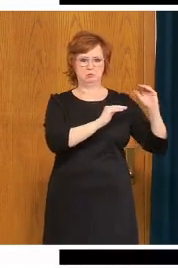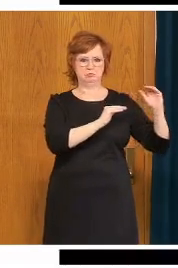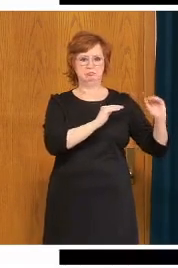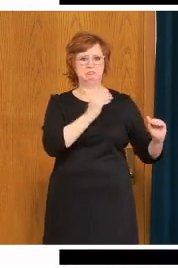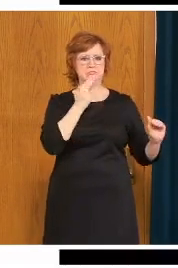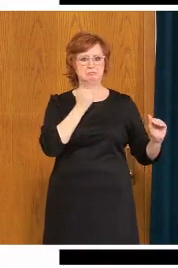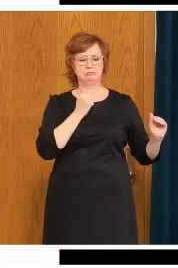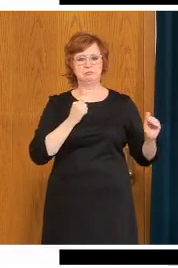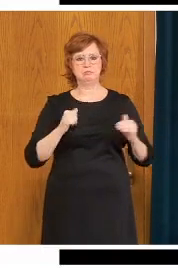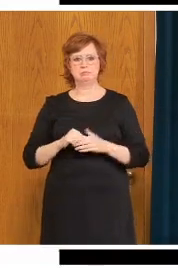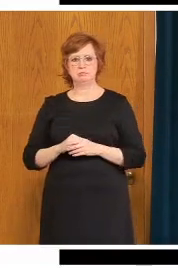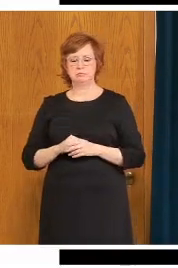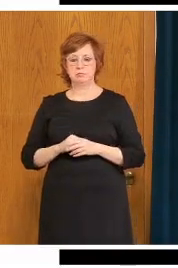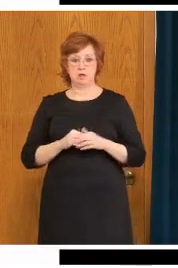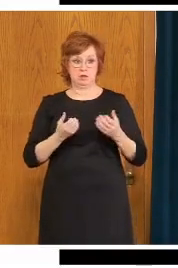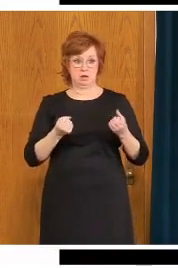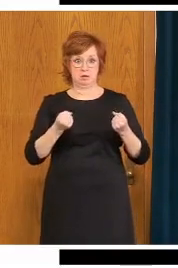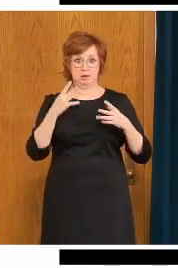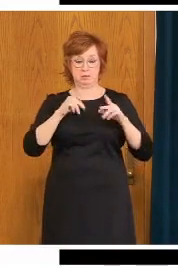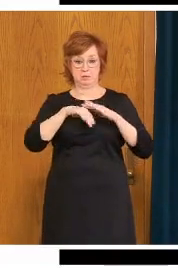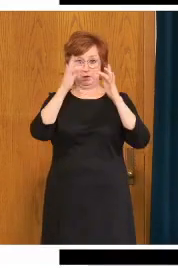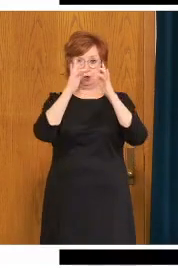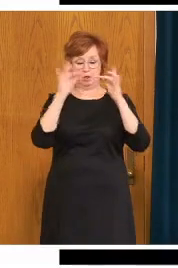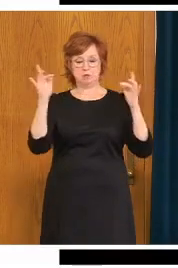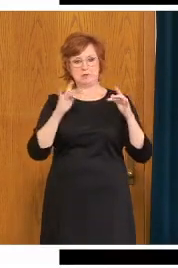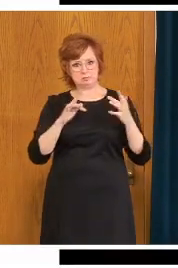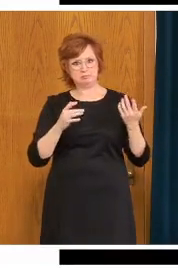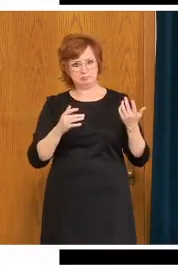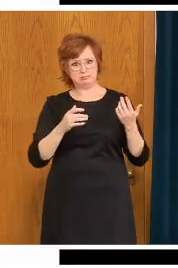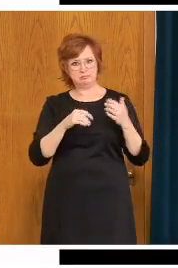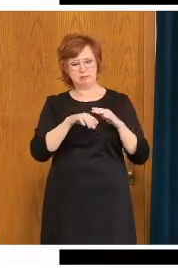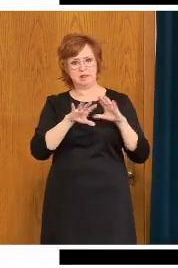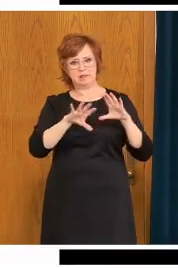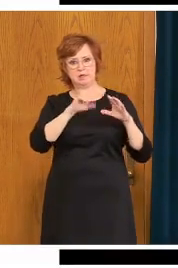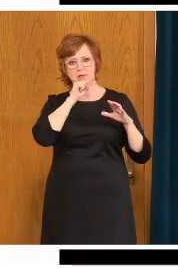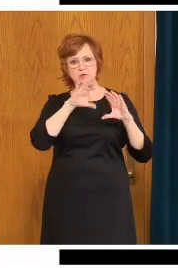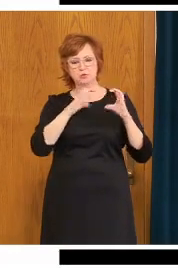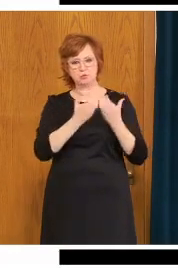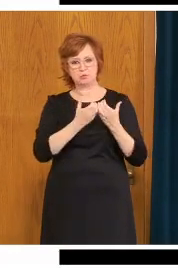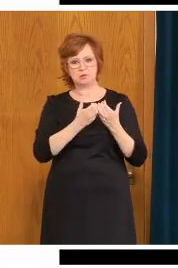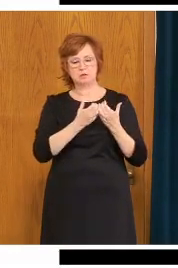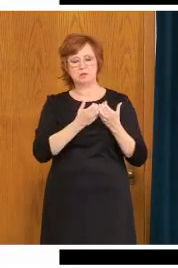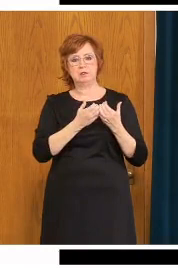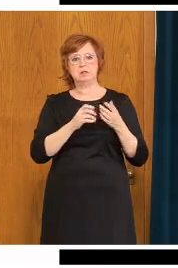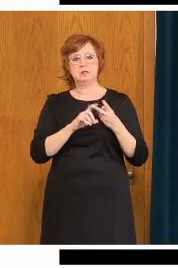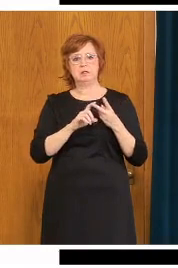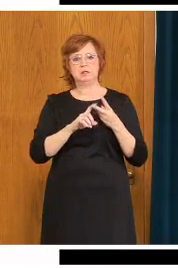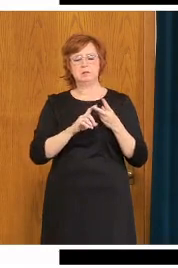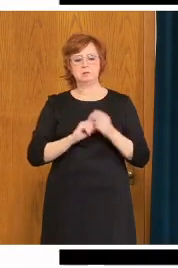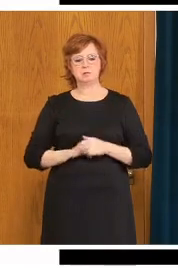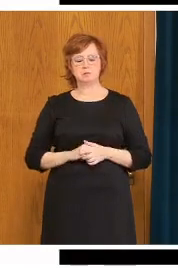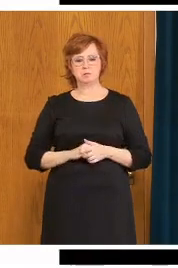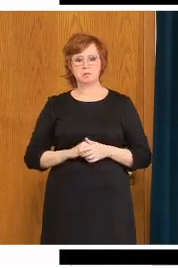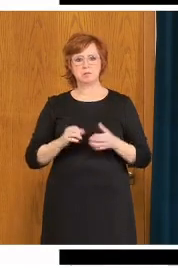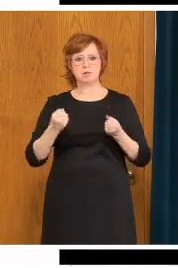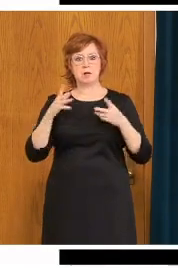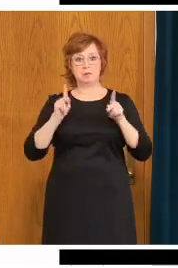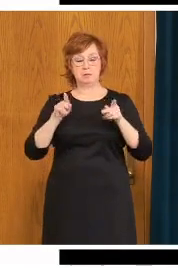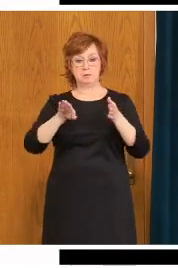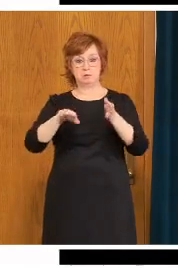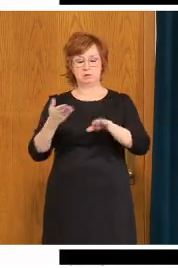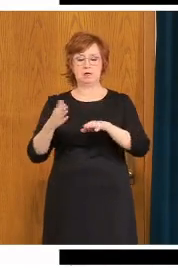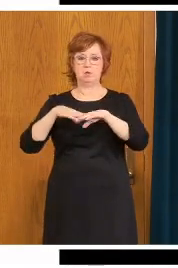age group, and so do unfortunately deaths, that they start really trending up after the higher than the age of